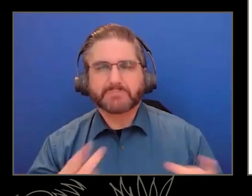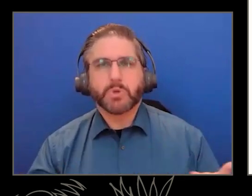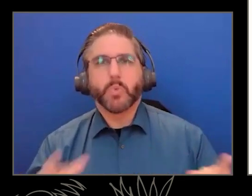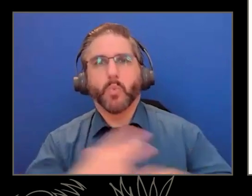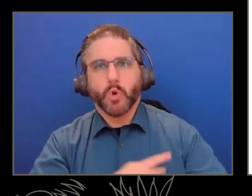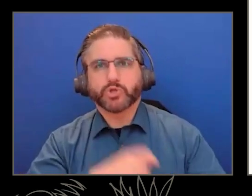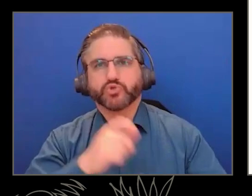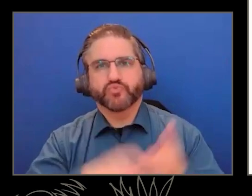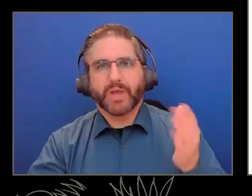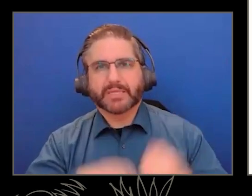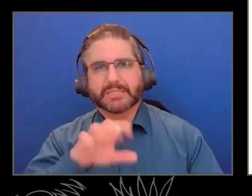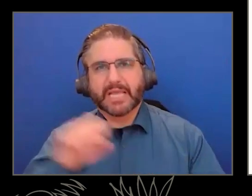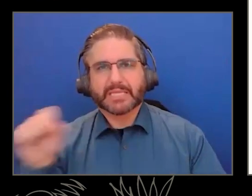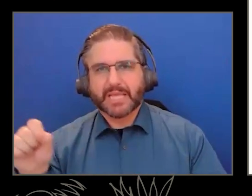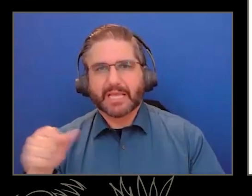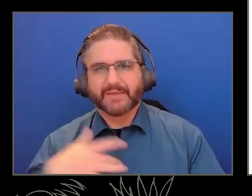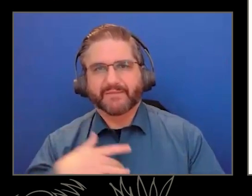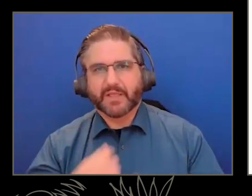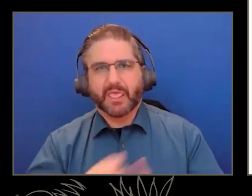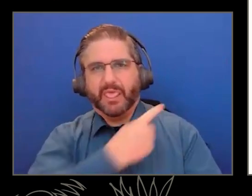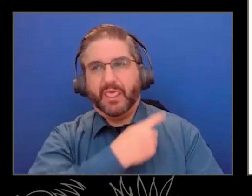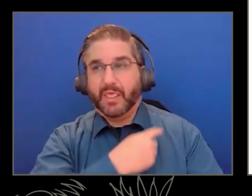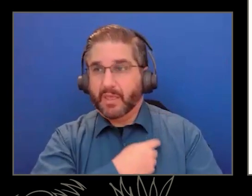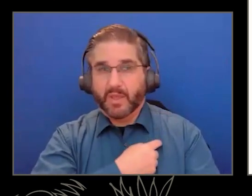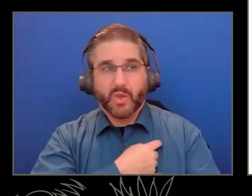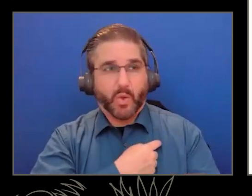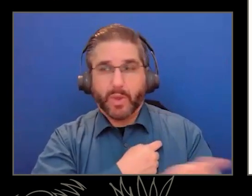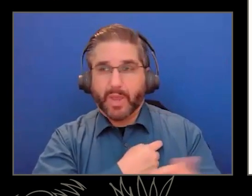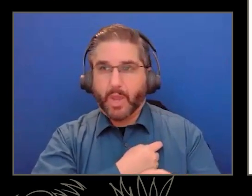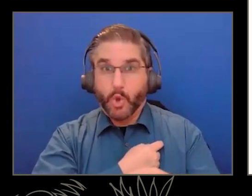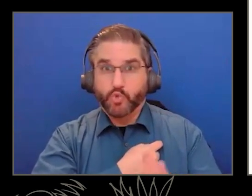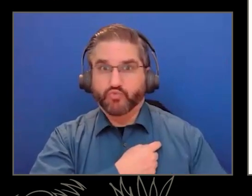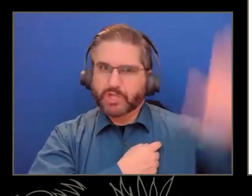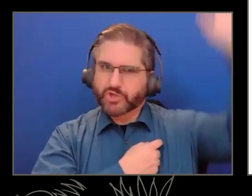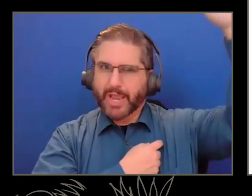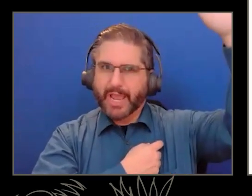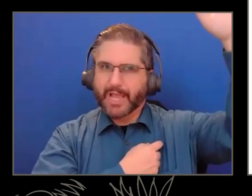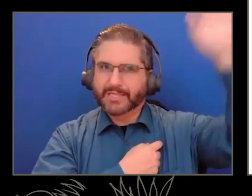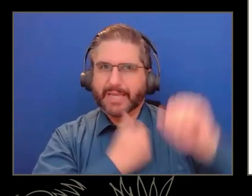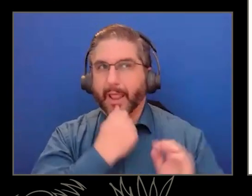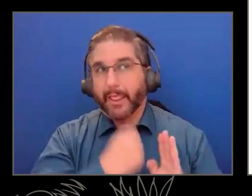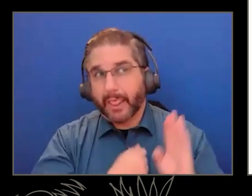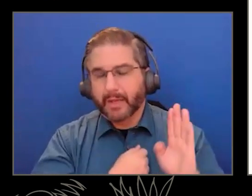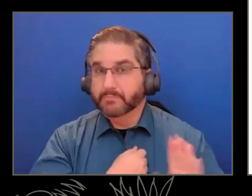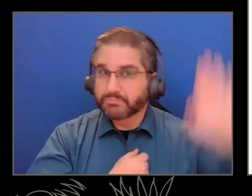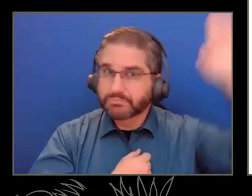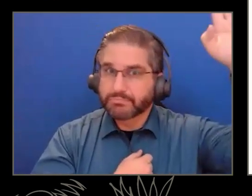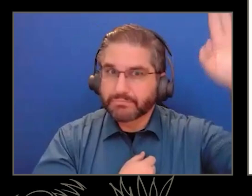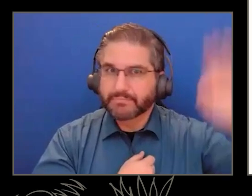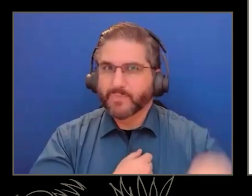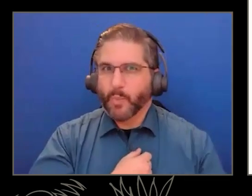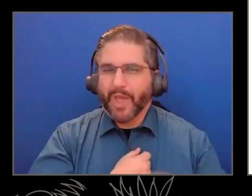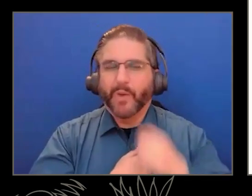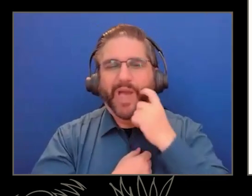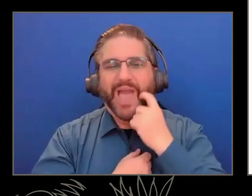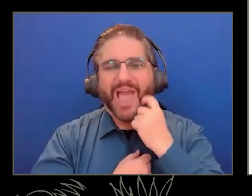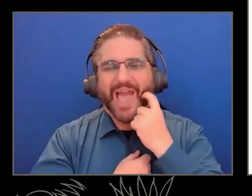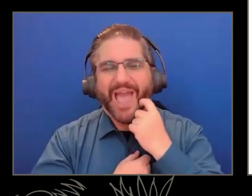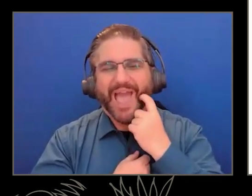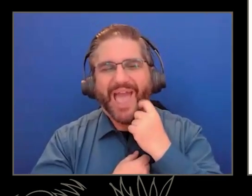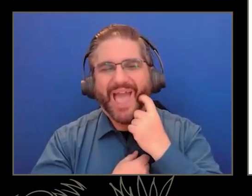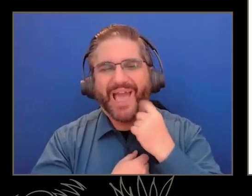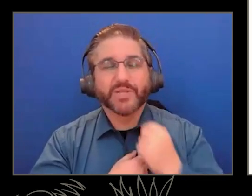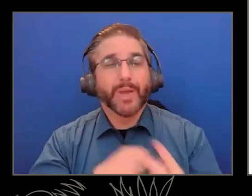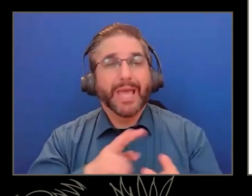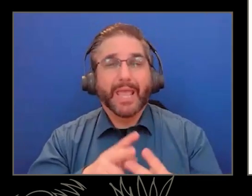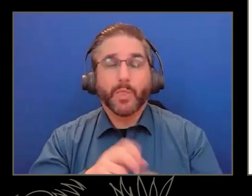it takes you too far away? Okay. I like that you raised your hands real high too. So, like I said, it's one of those things that people